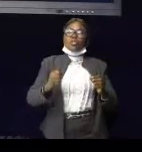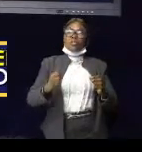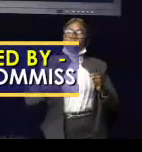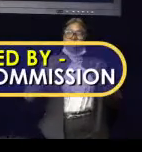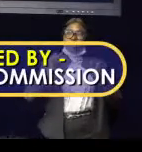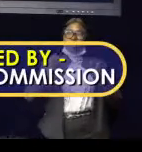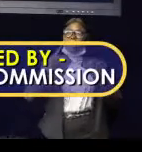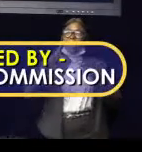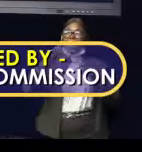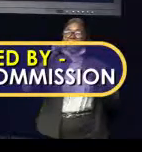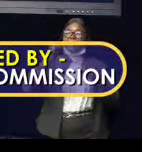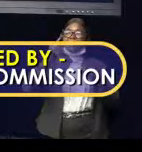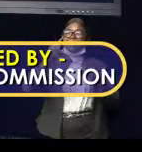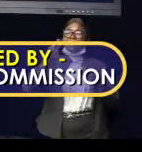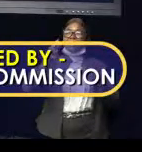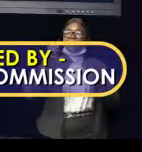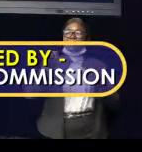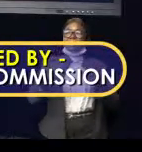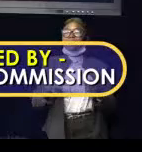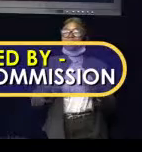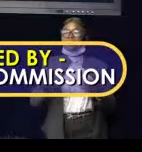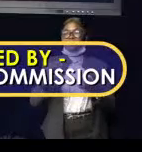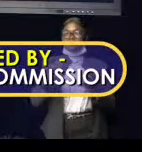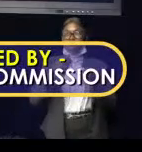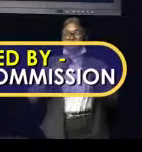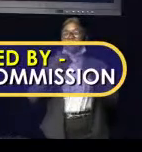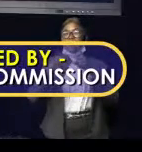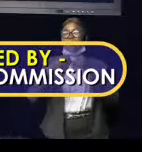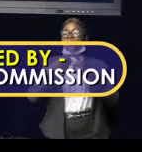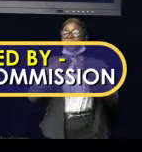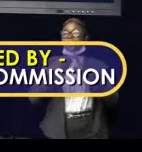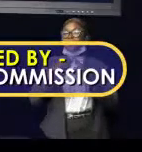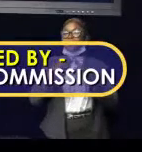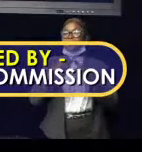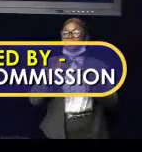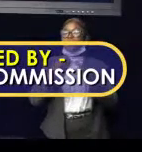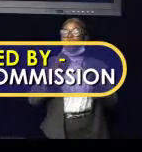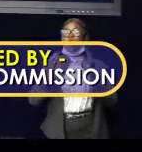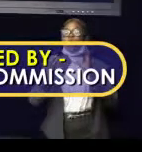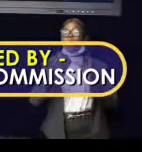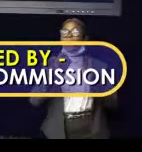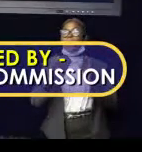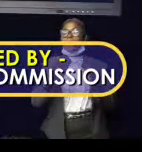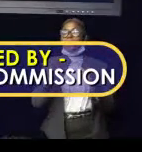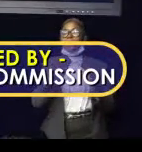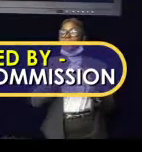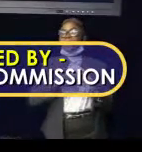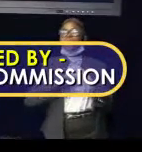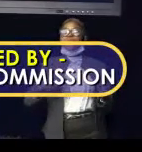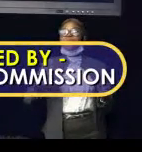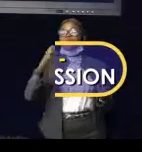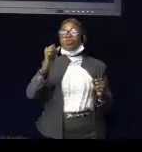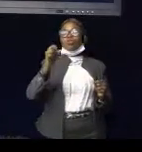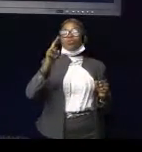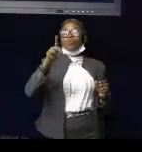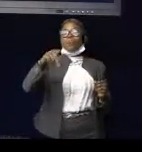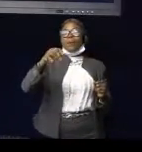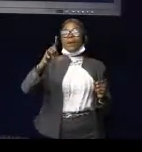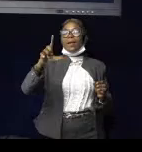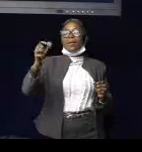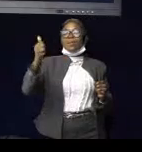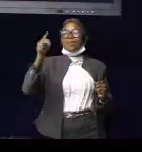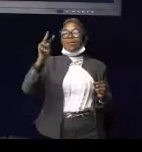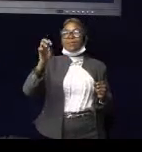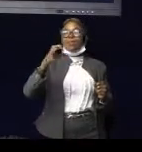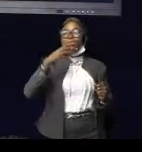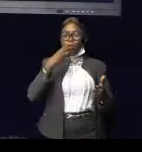mention the 3 degrees together. 1, 2, go. Positive, comparative, and